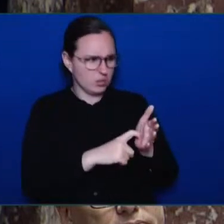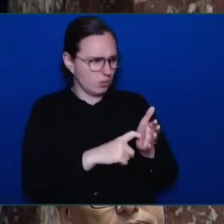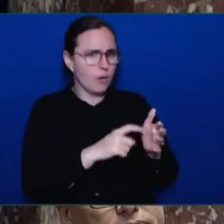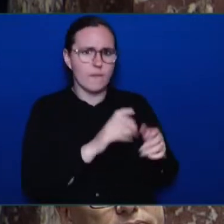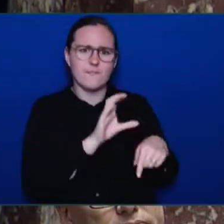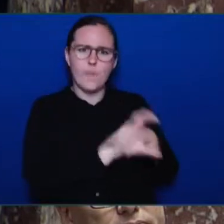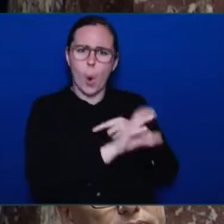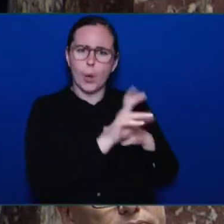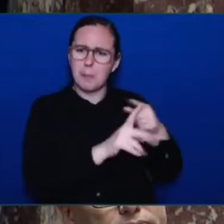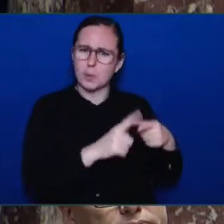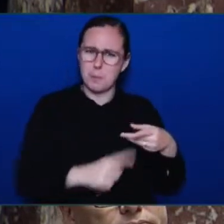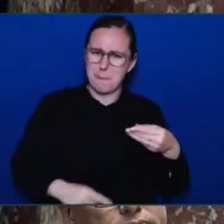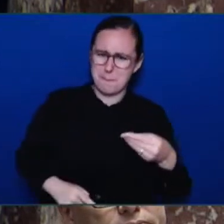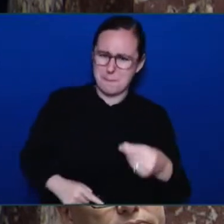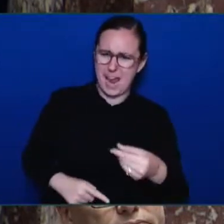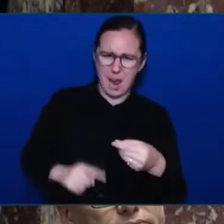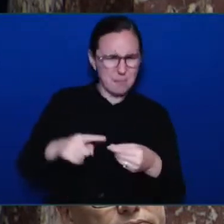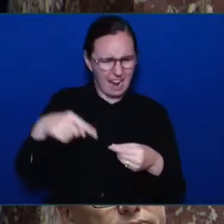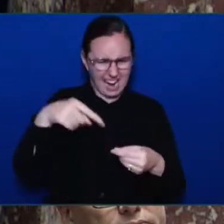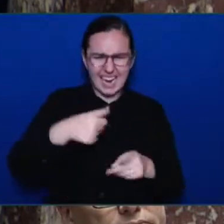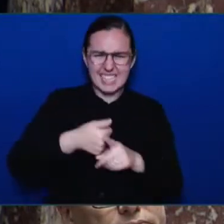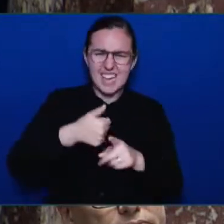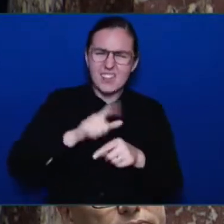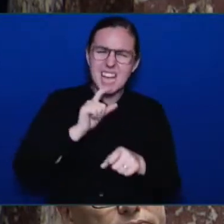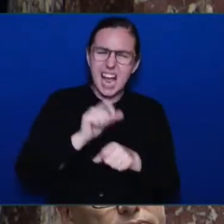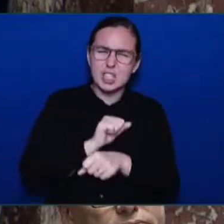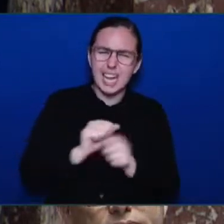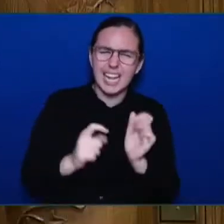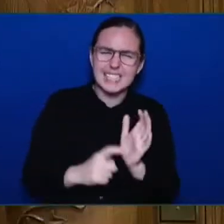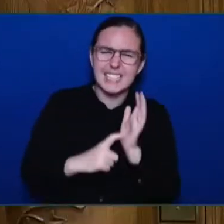like Harrison, like TELUS growing under his watch?